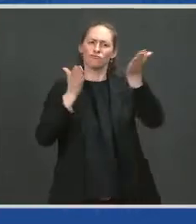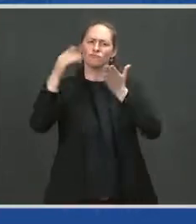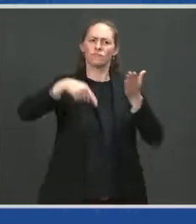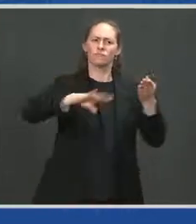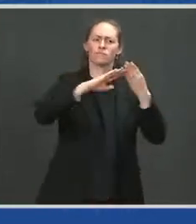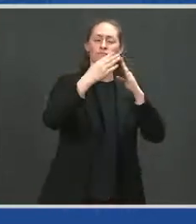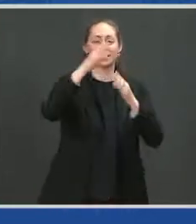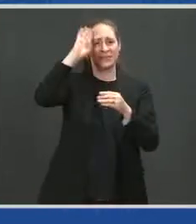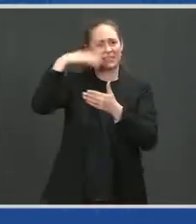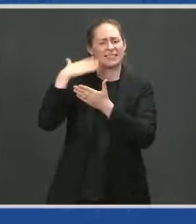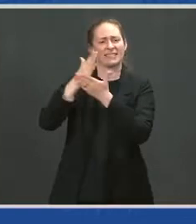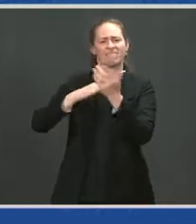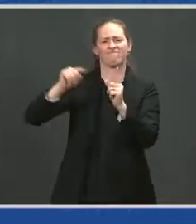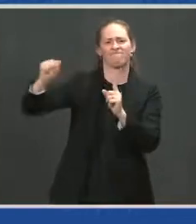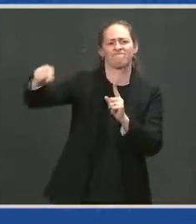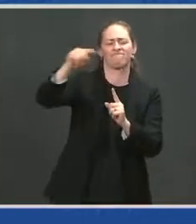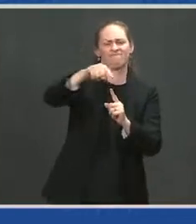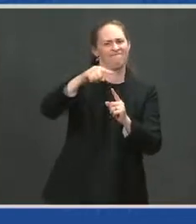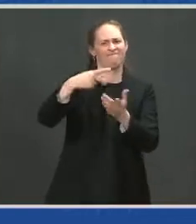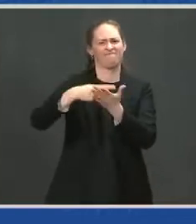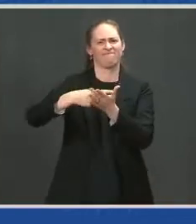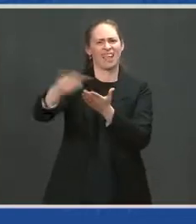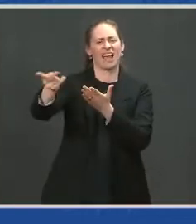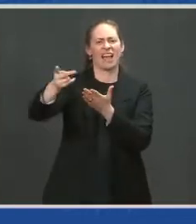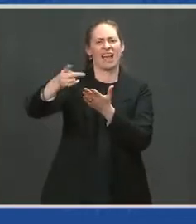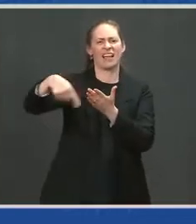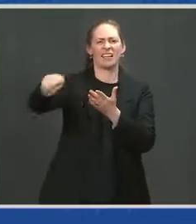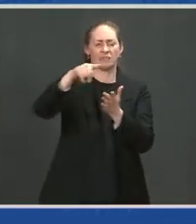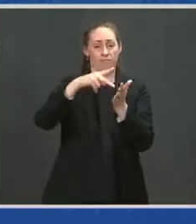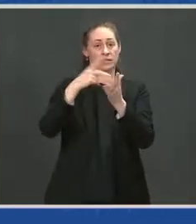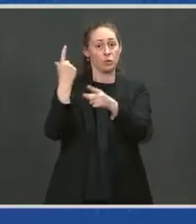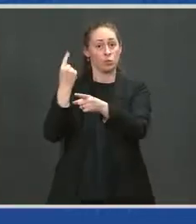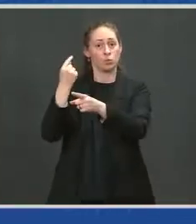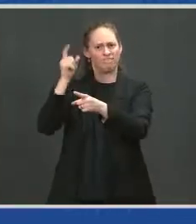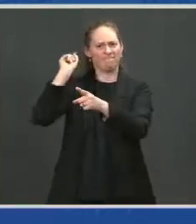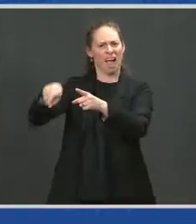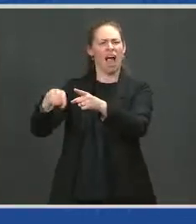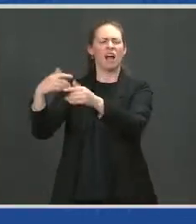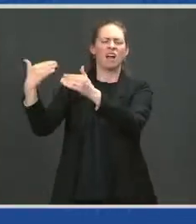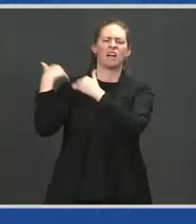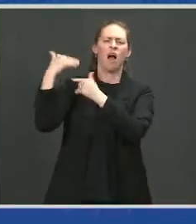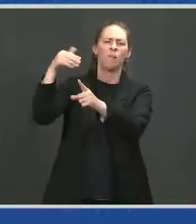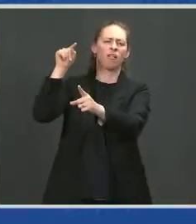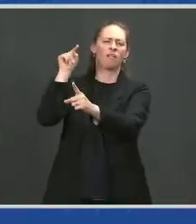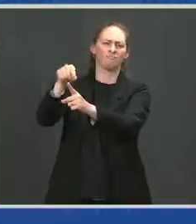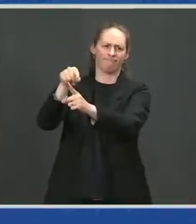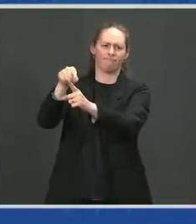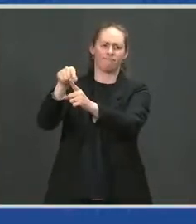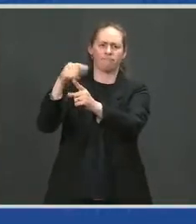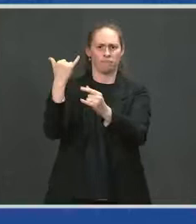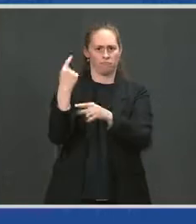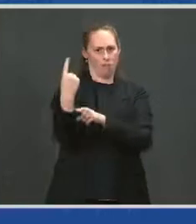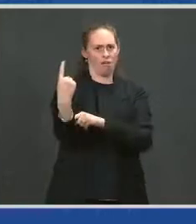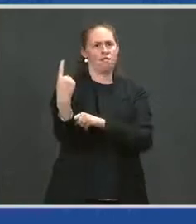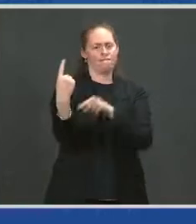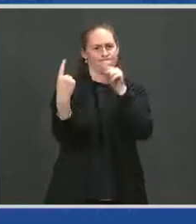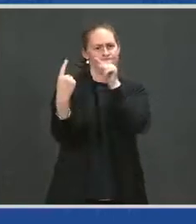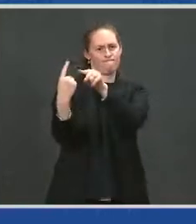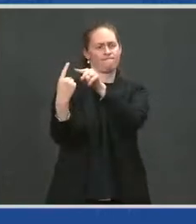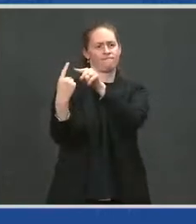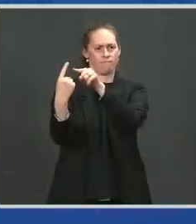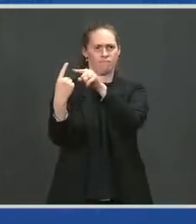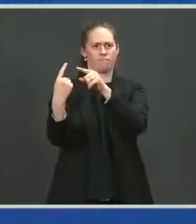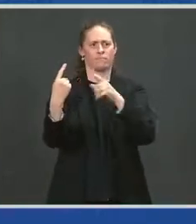standard must be held accountable, and they were today. One was. No one should be above the